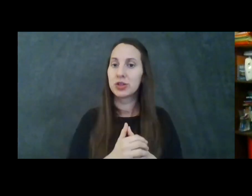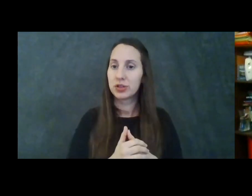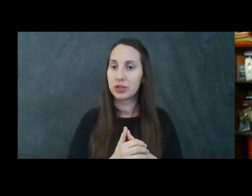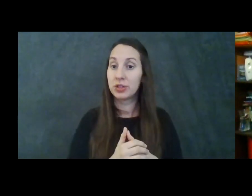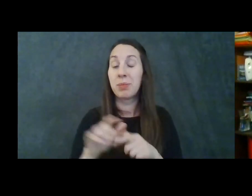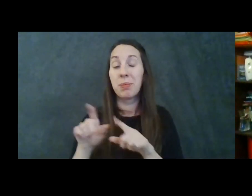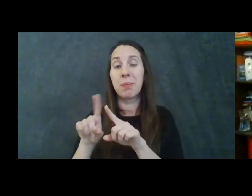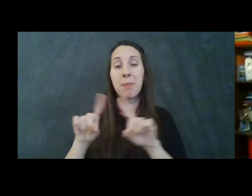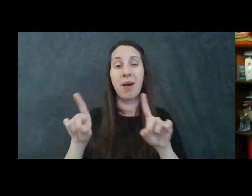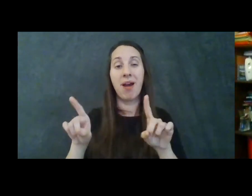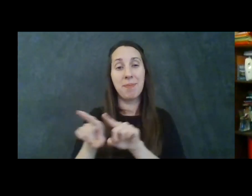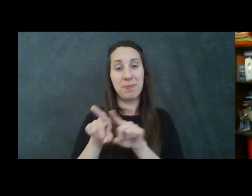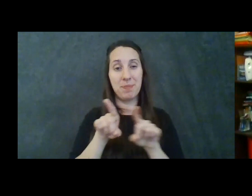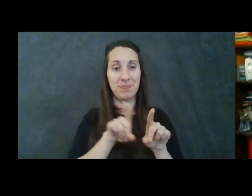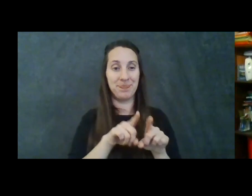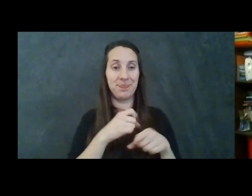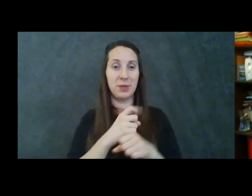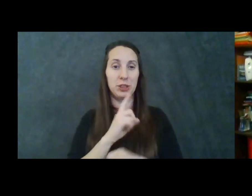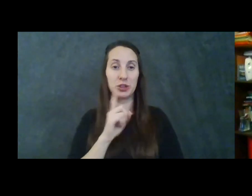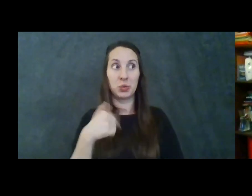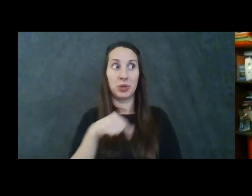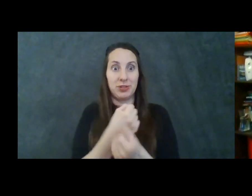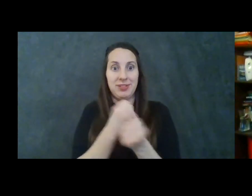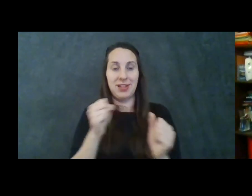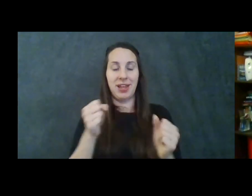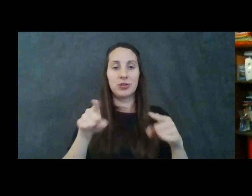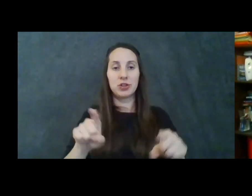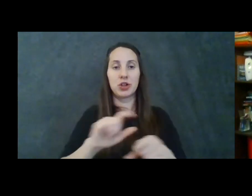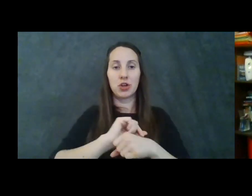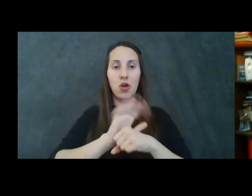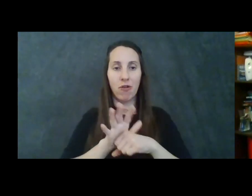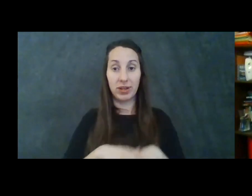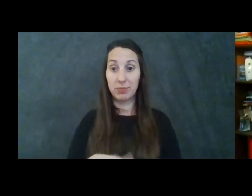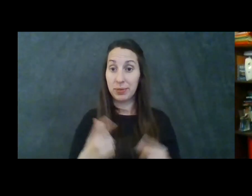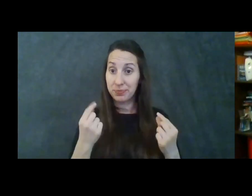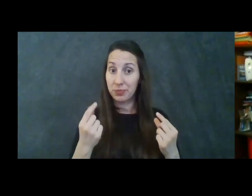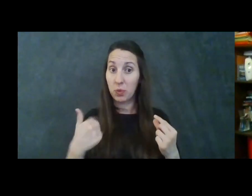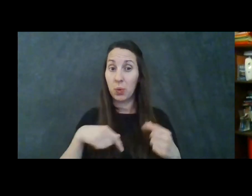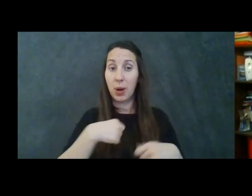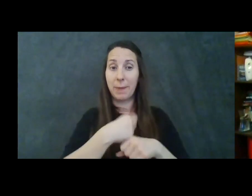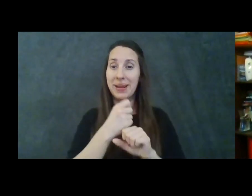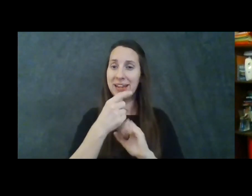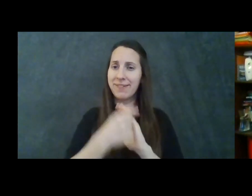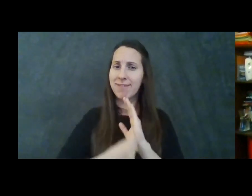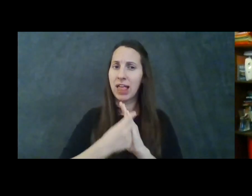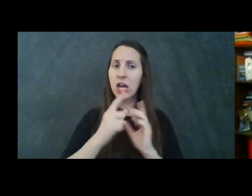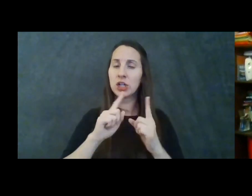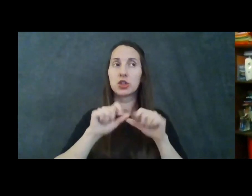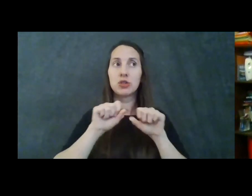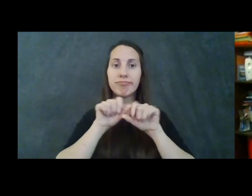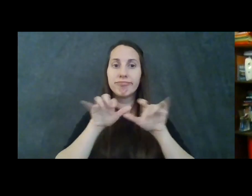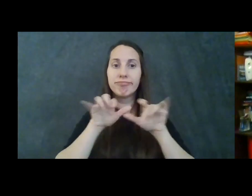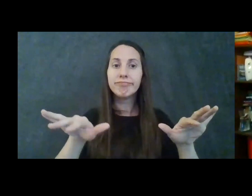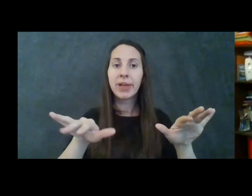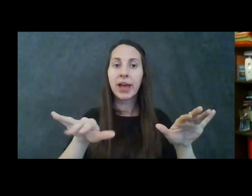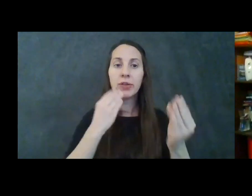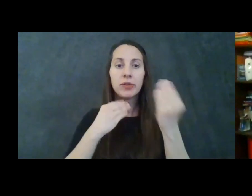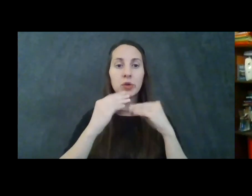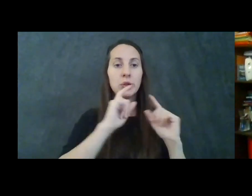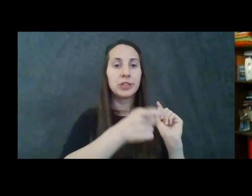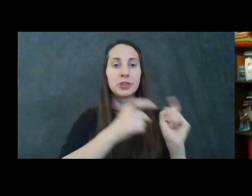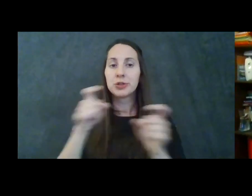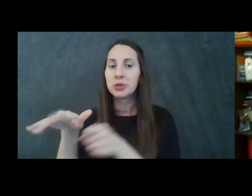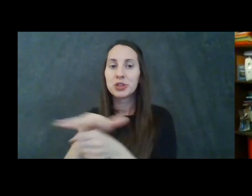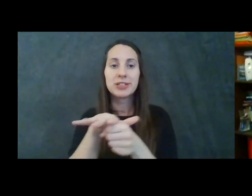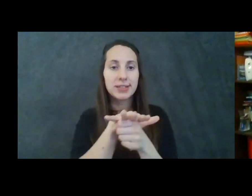COVID. But some of the examples of what we're doing is we're making flyers to give away at food distribution sites. We've done 3 of those